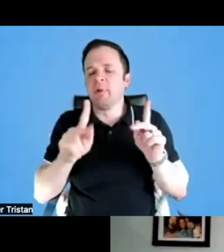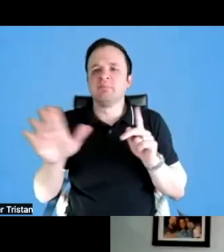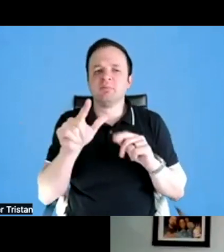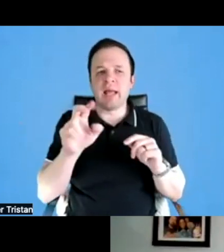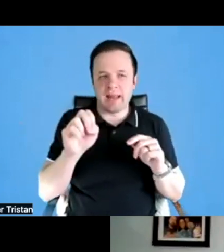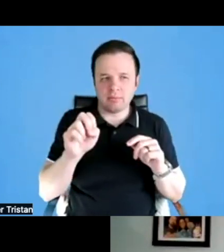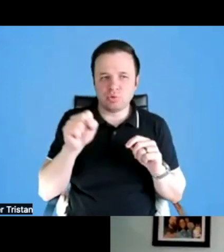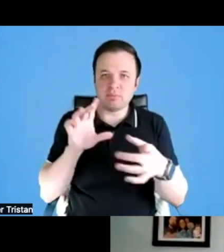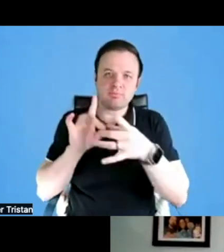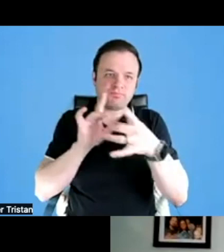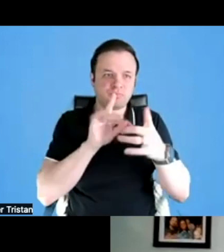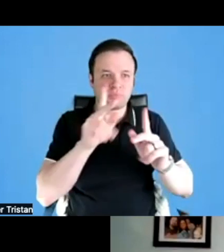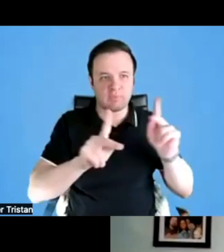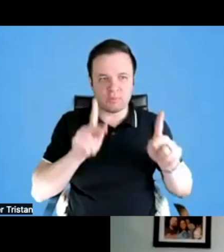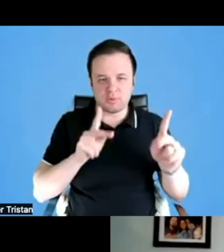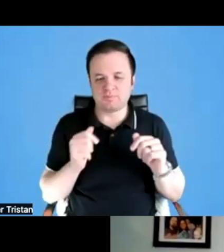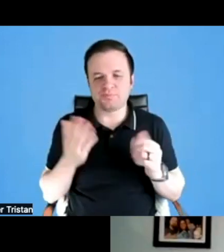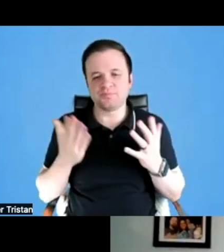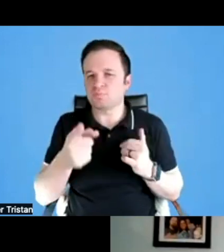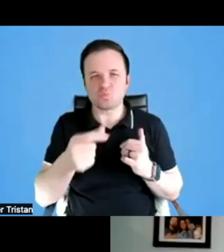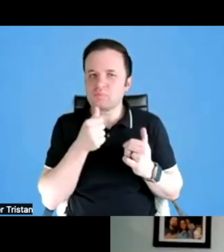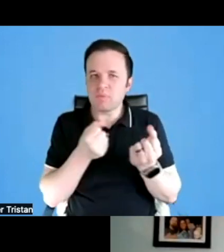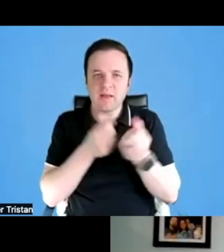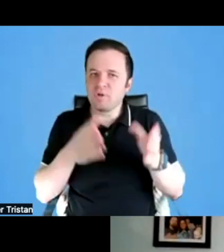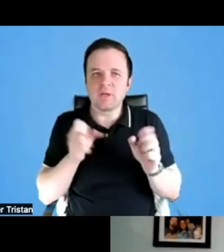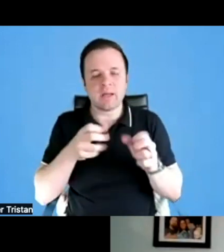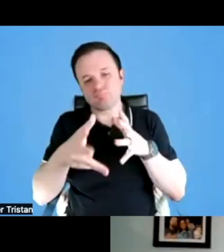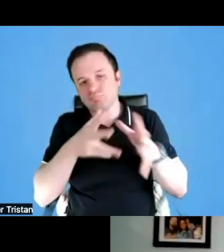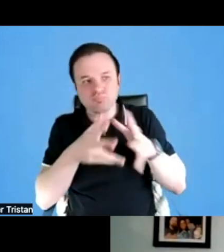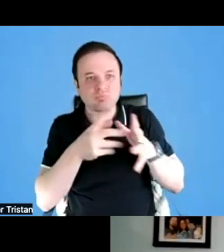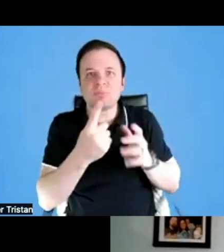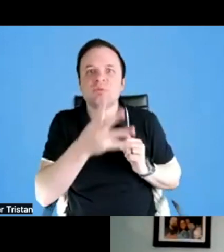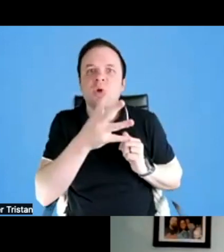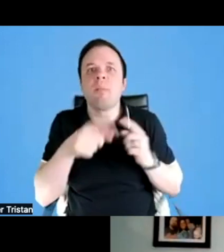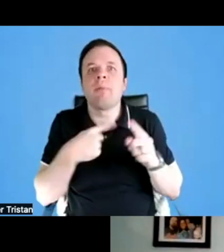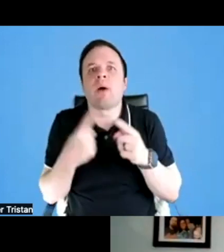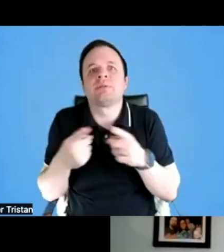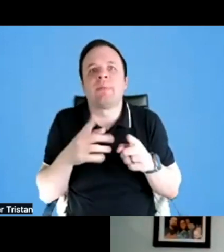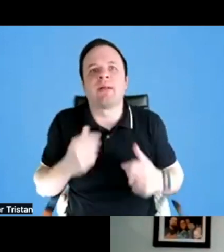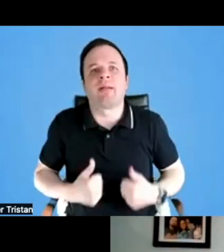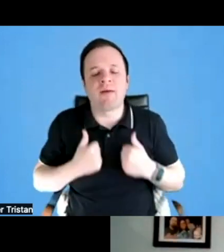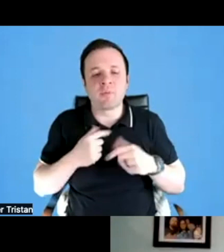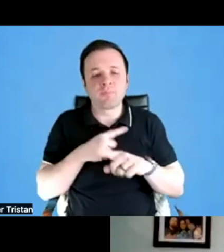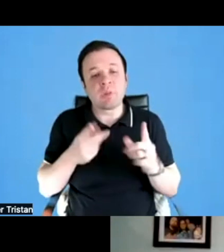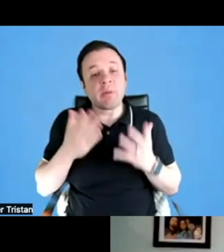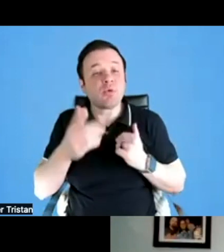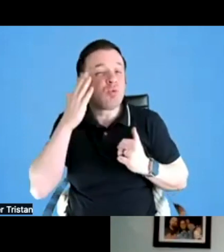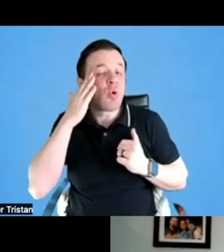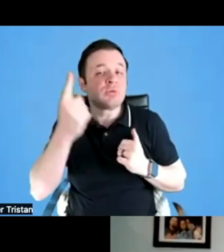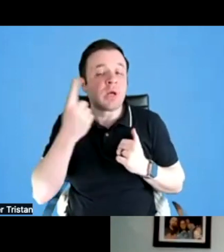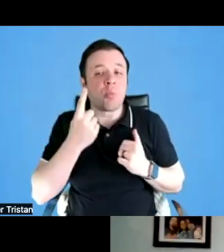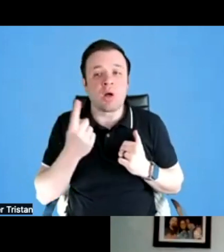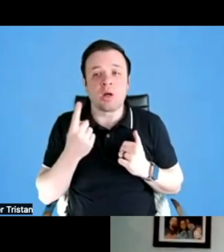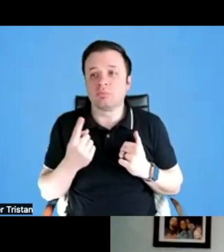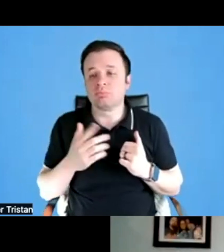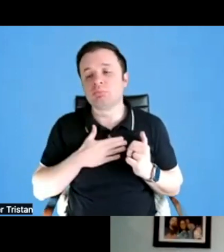connect people, right? So you may not be the advocate who can talk to somebody's mama about what's going on in their lives, but you might know of someone who's willing to